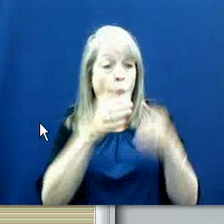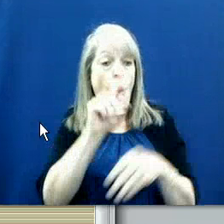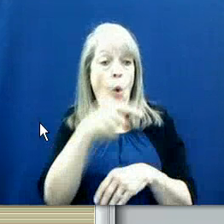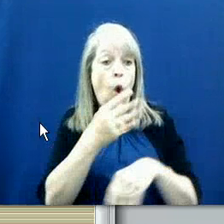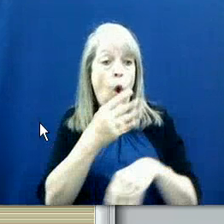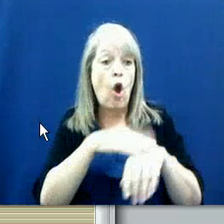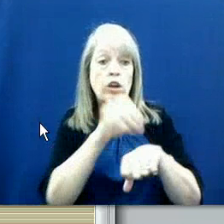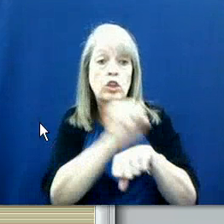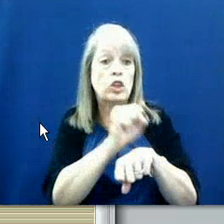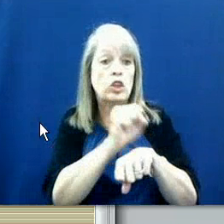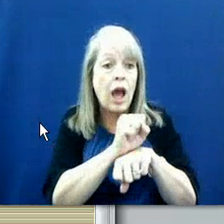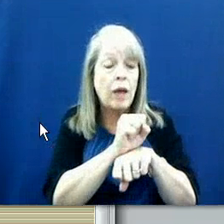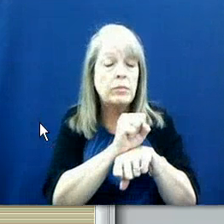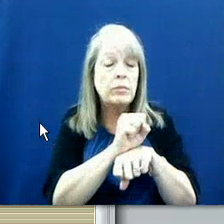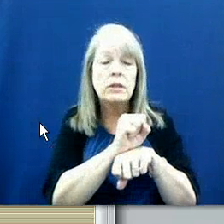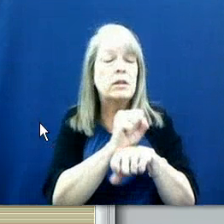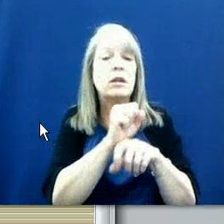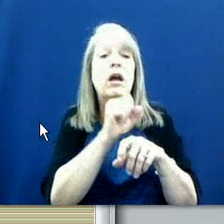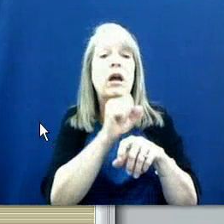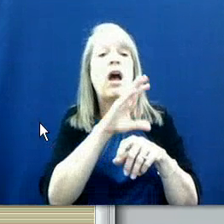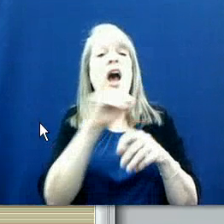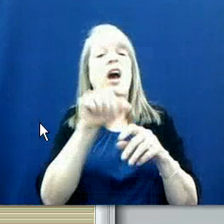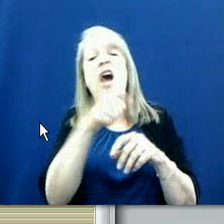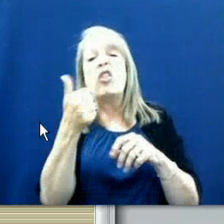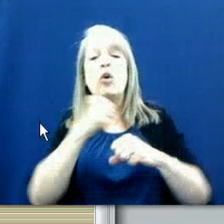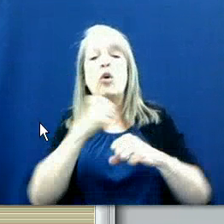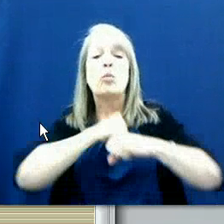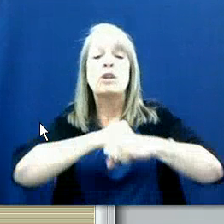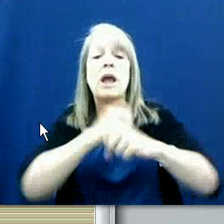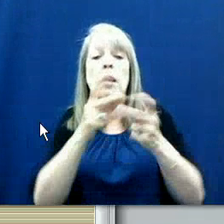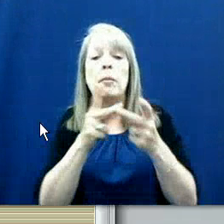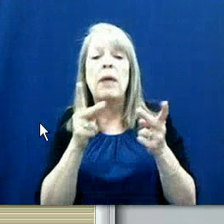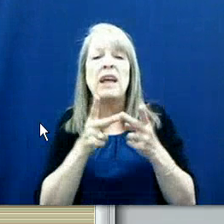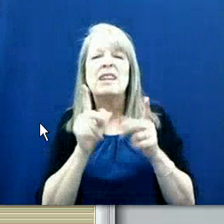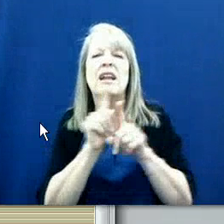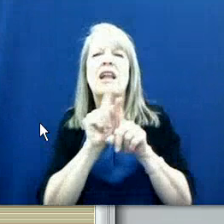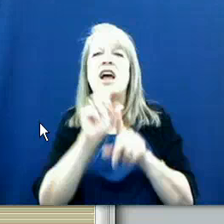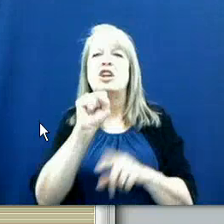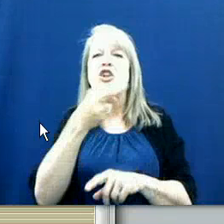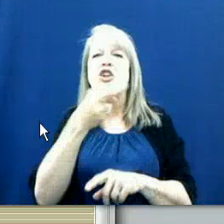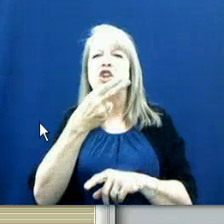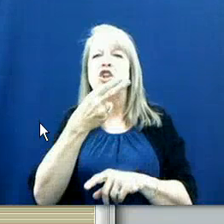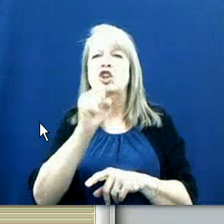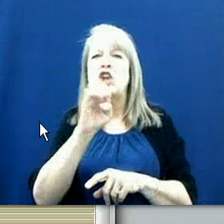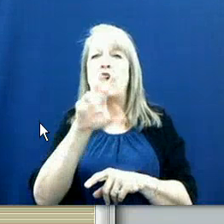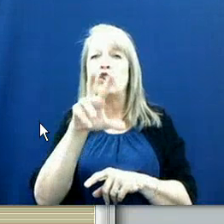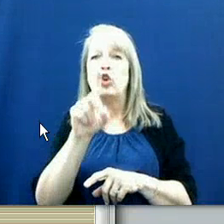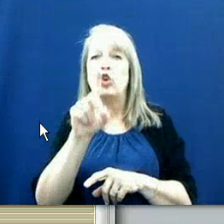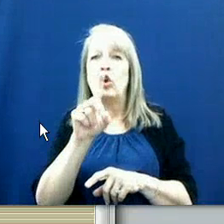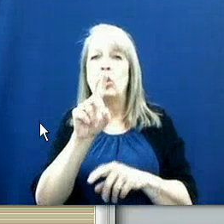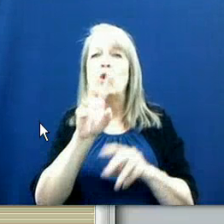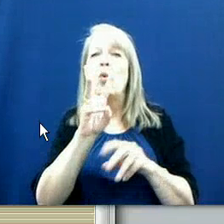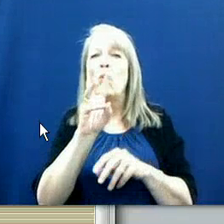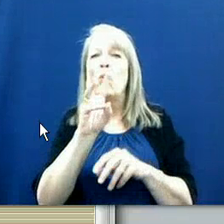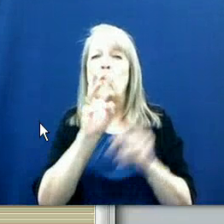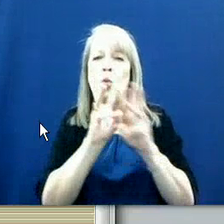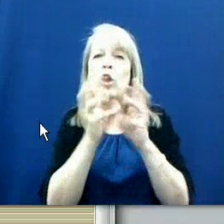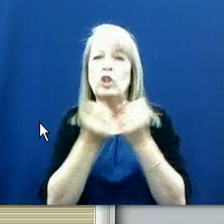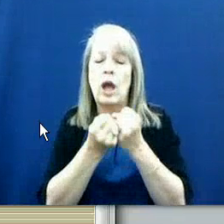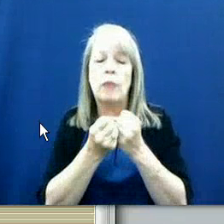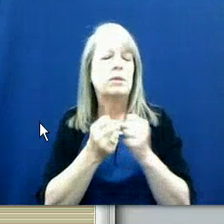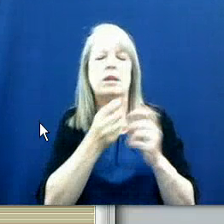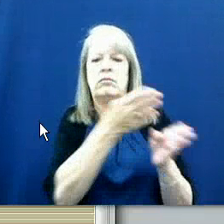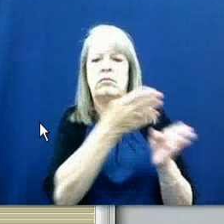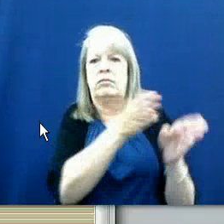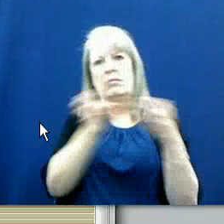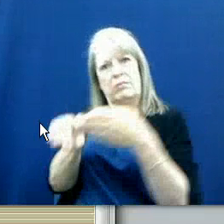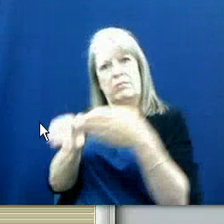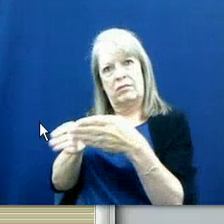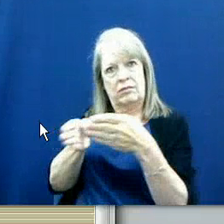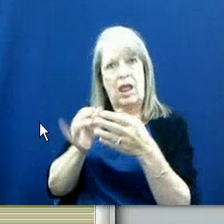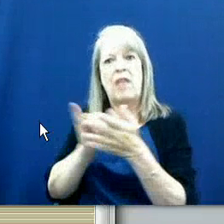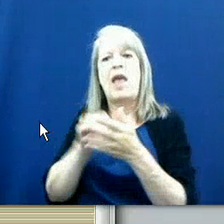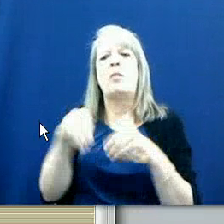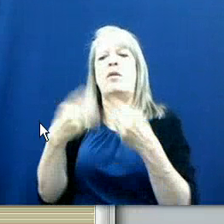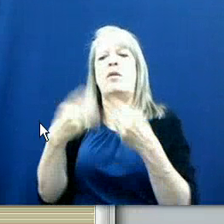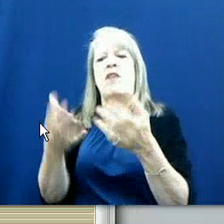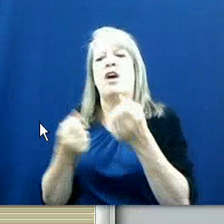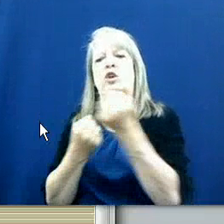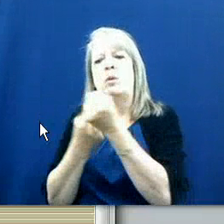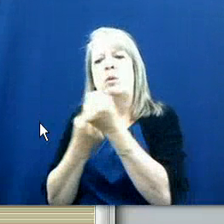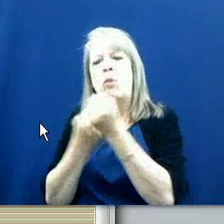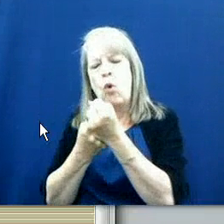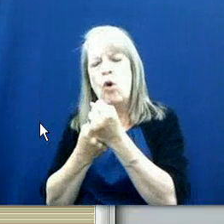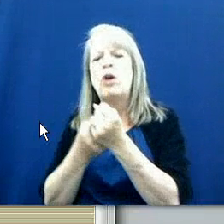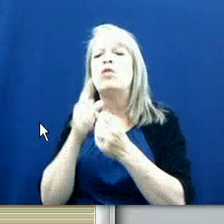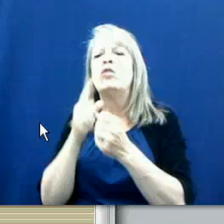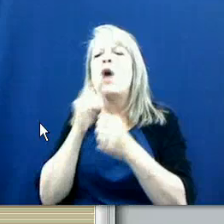in protected places like sheltered workshops. Instead, the amendments provided supports to help people adapt to work in